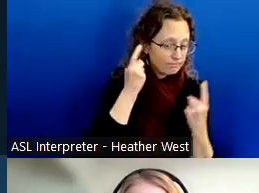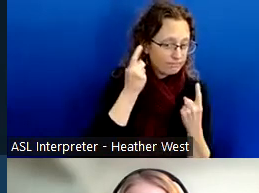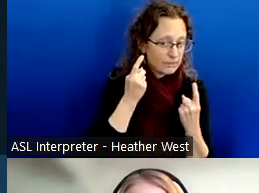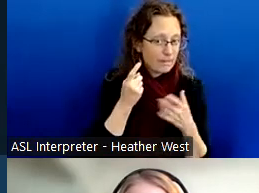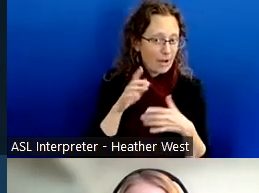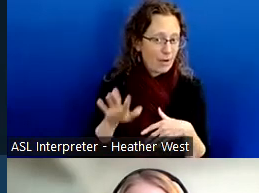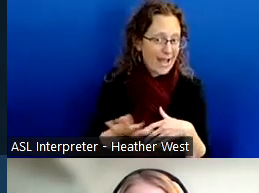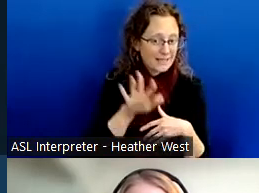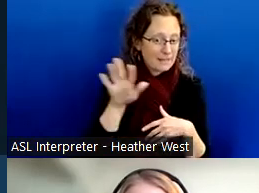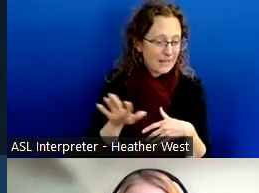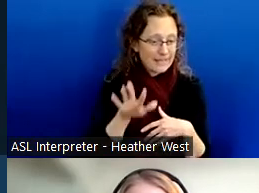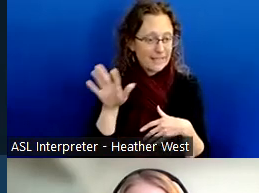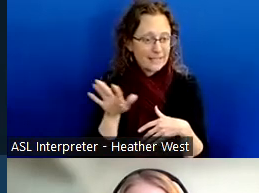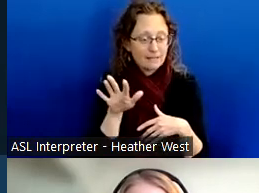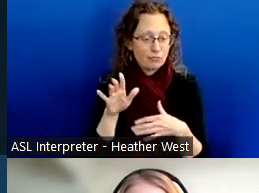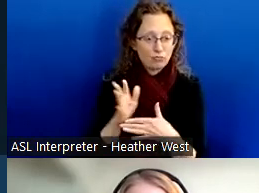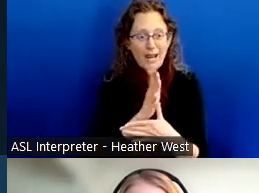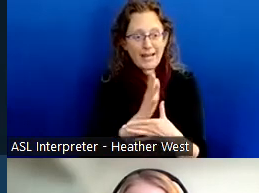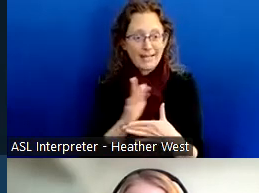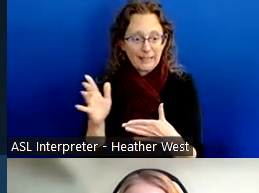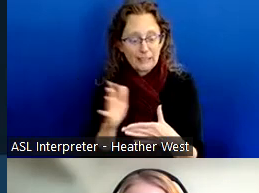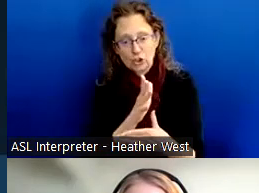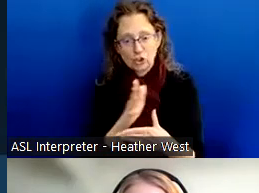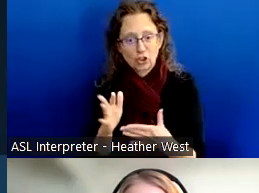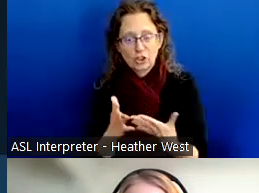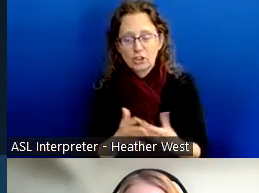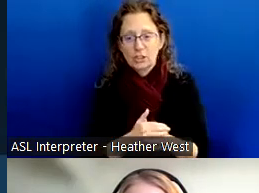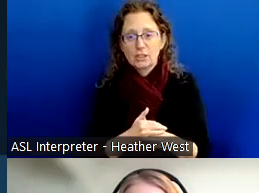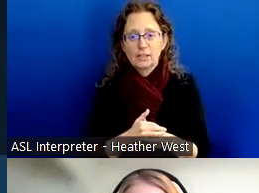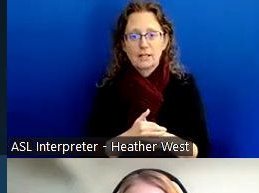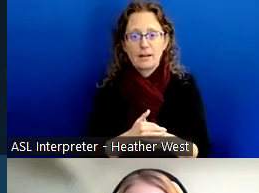or an estimated range for projects.